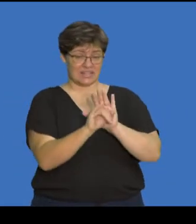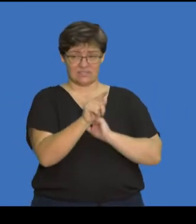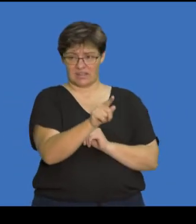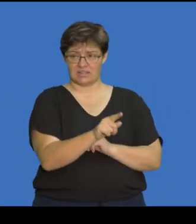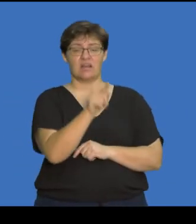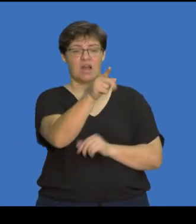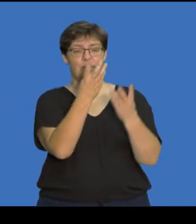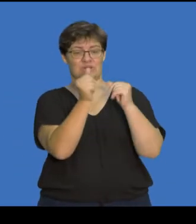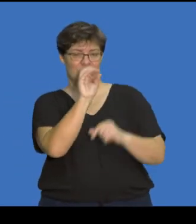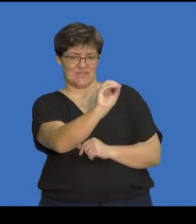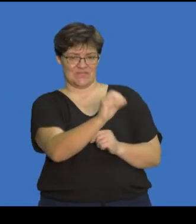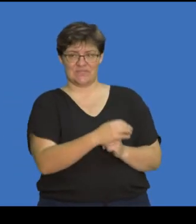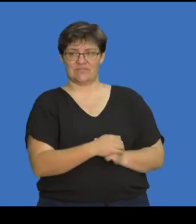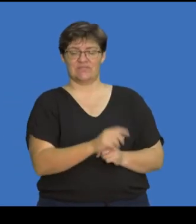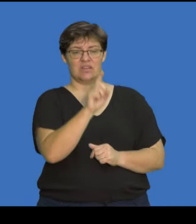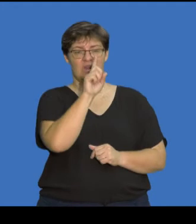my material,